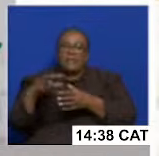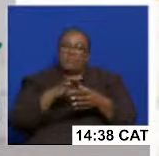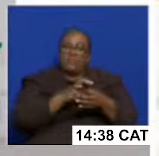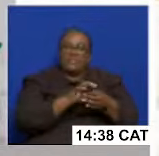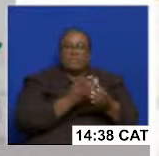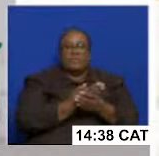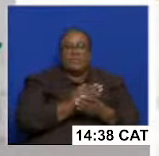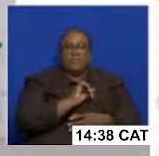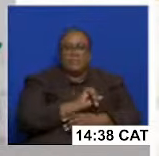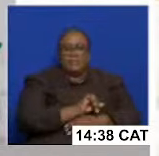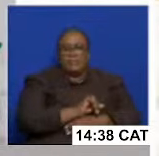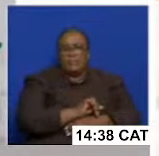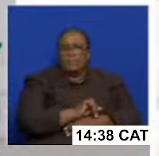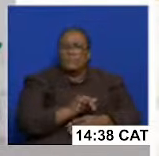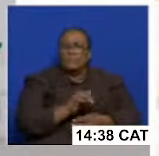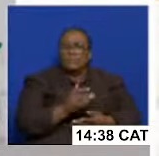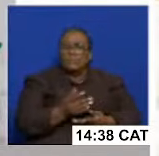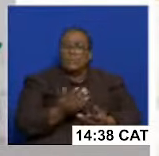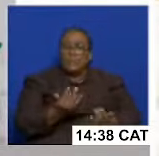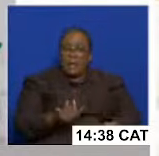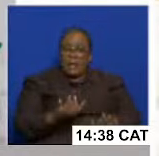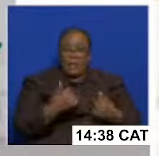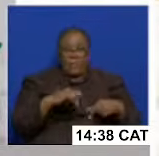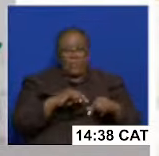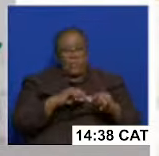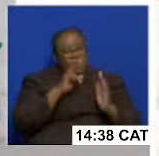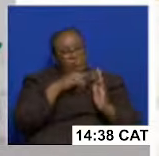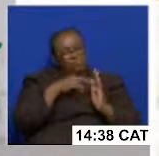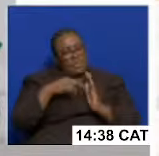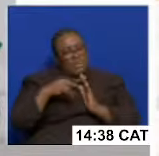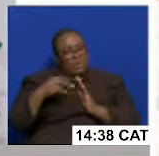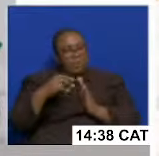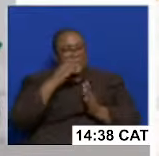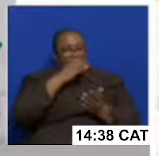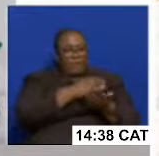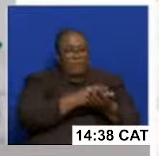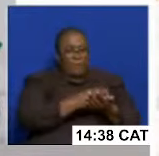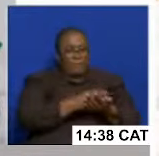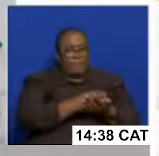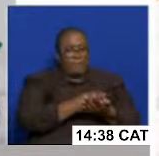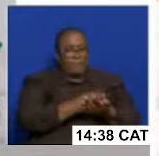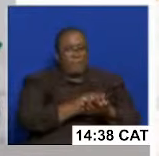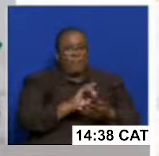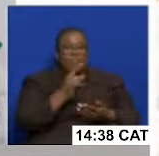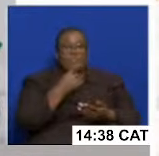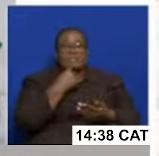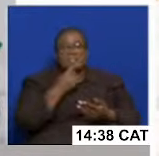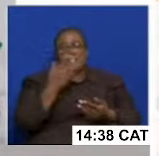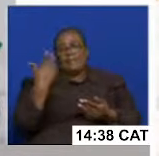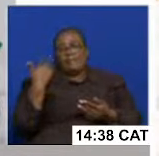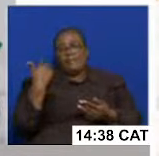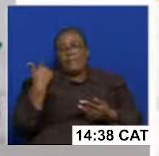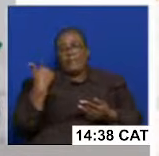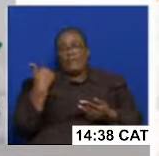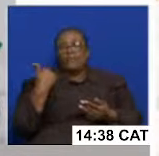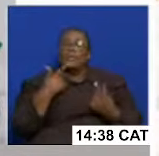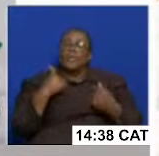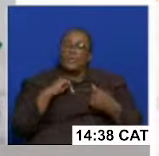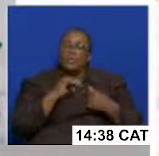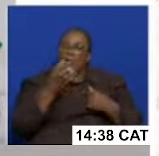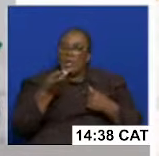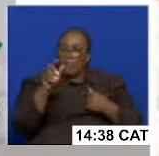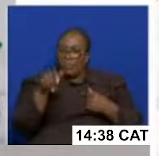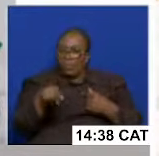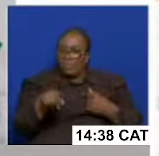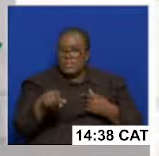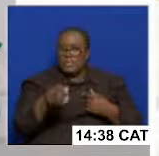we're reading now, she's confirming to you what she already said before, which is we already have someone at the